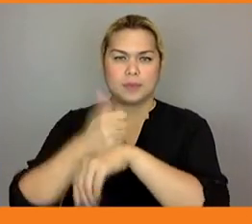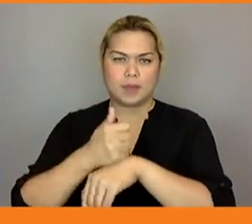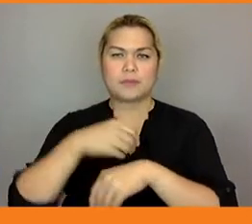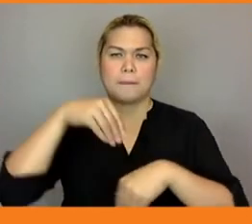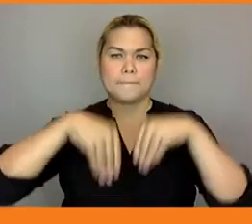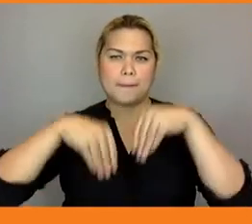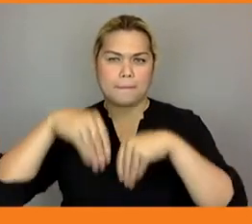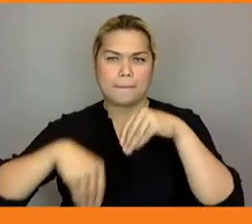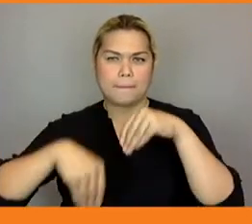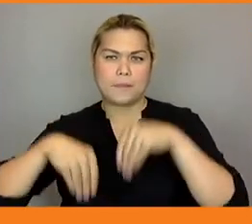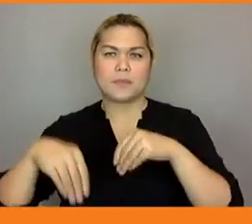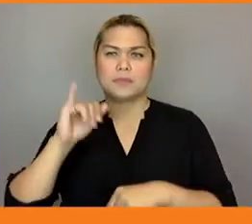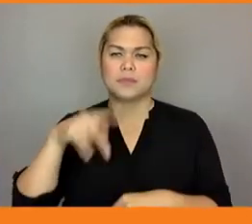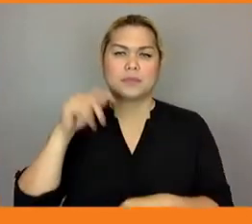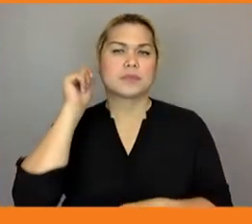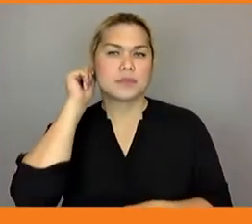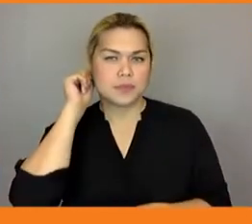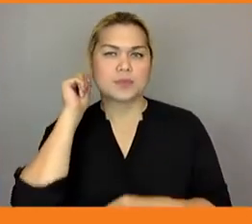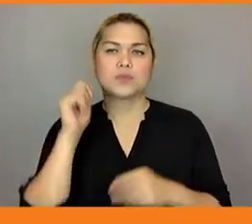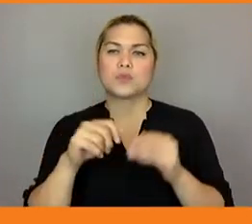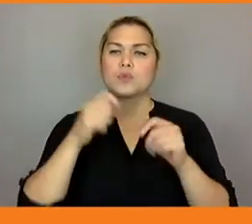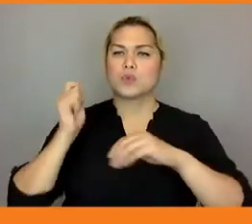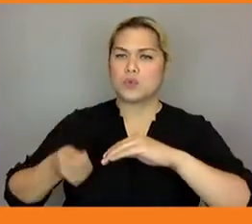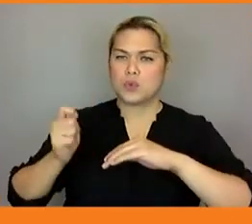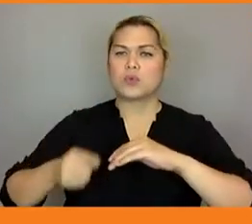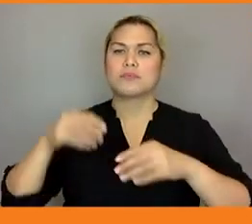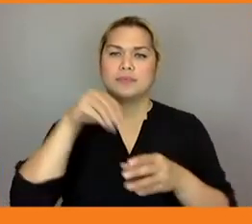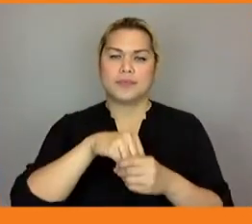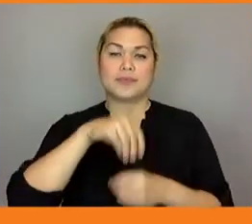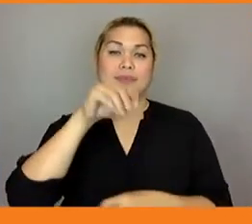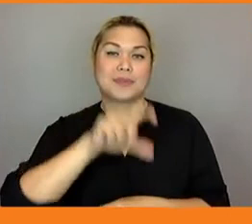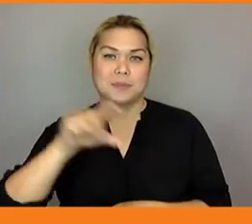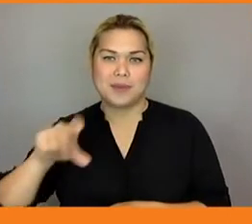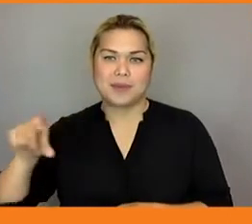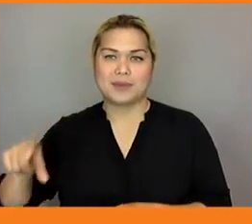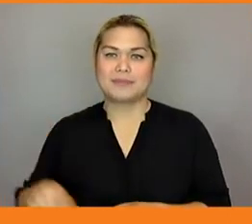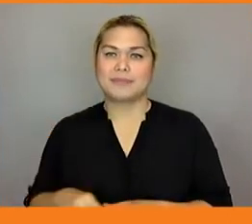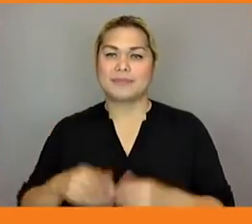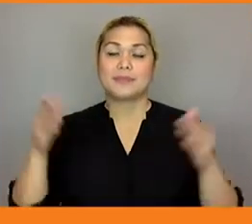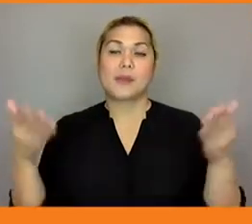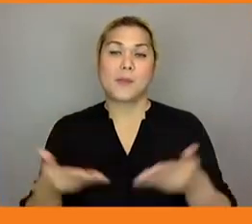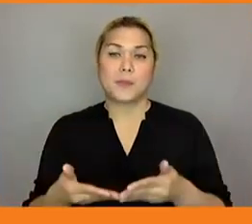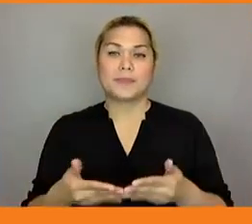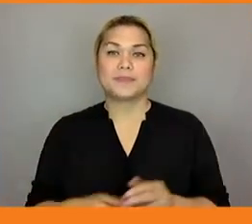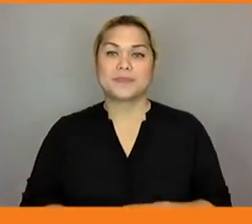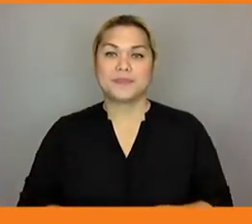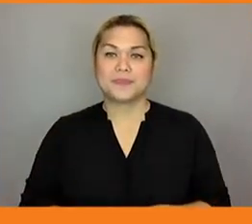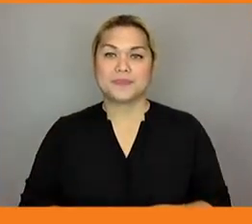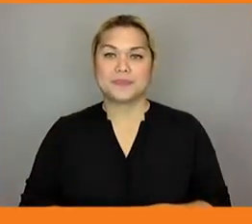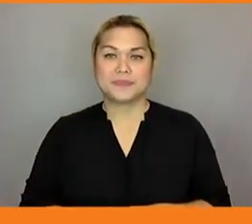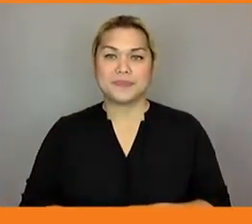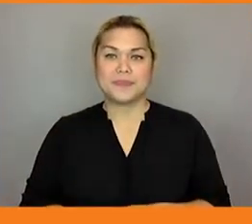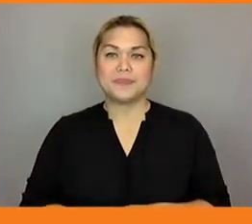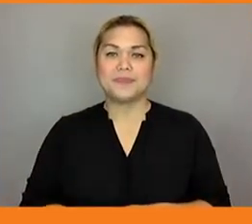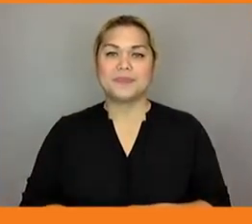we would like to hear your presentation and question to the president. Over to you, Ritu. Okay, thank you very much,